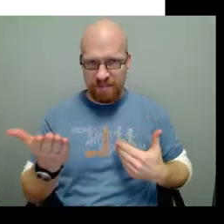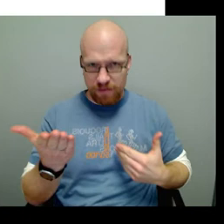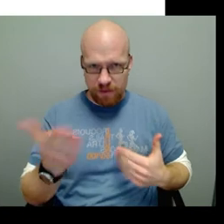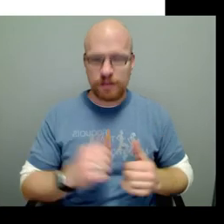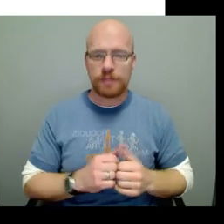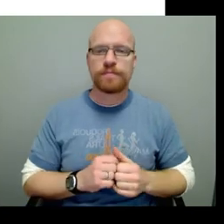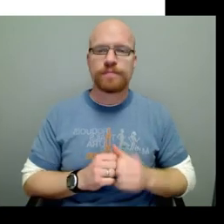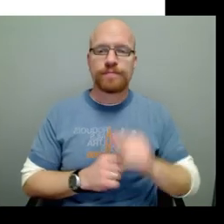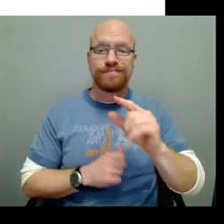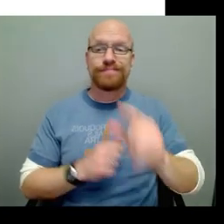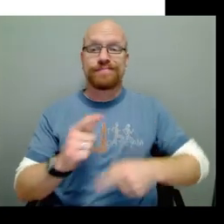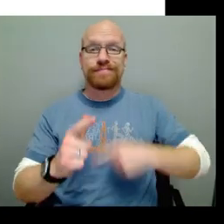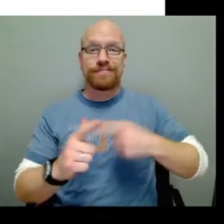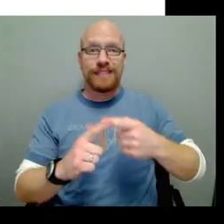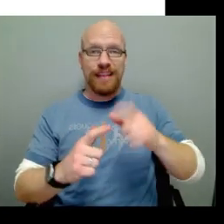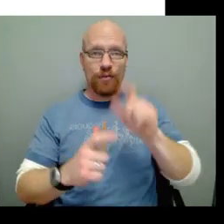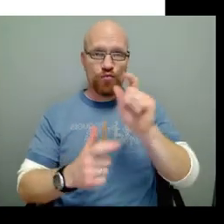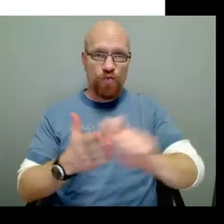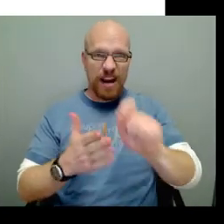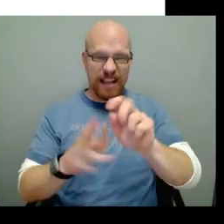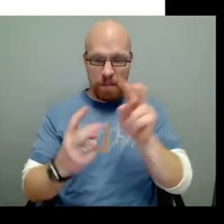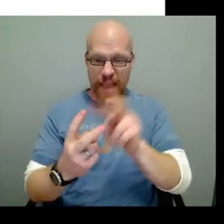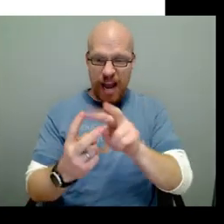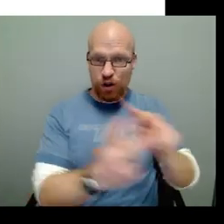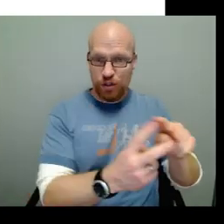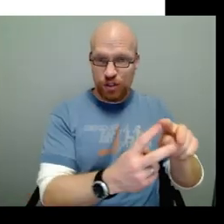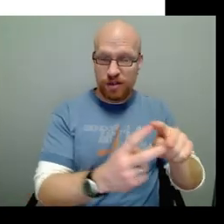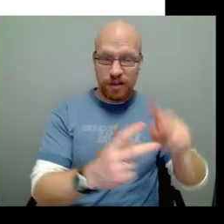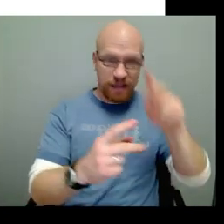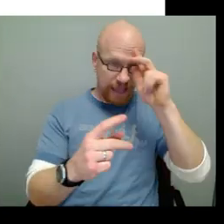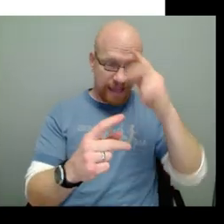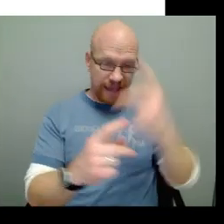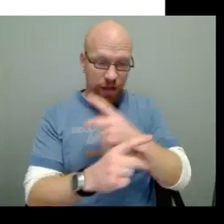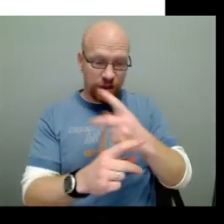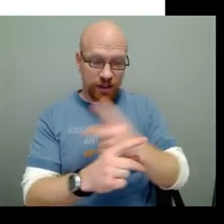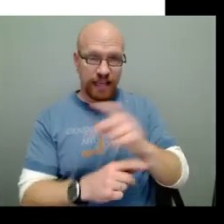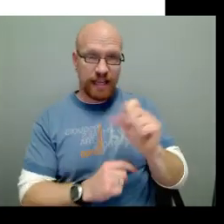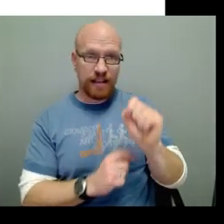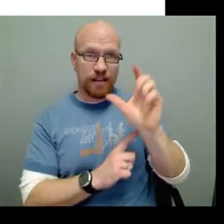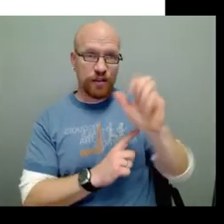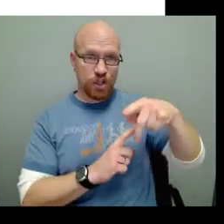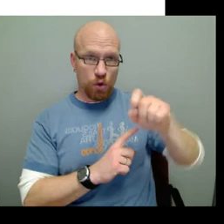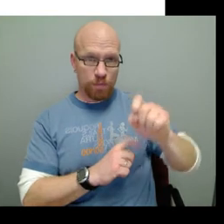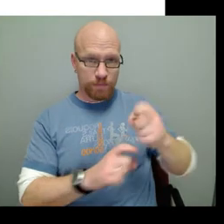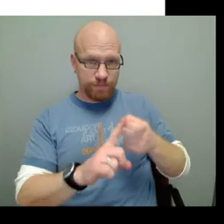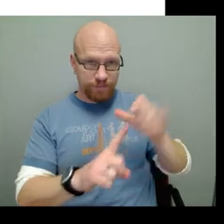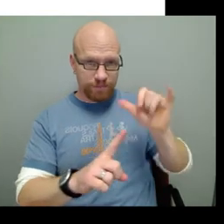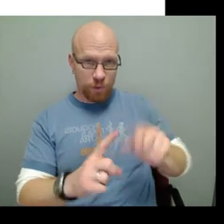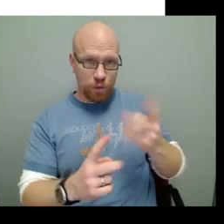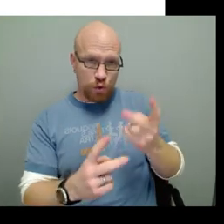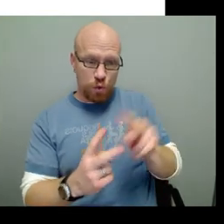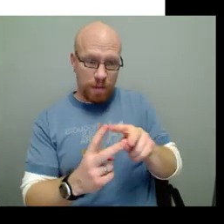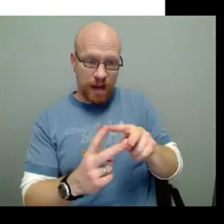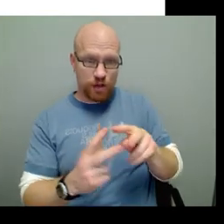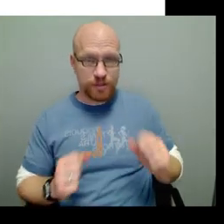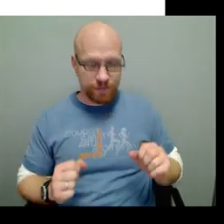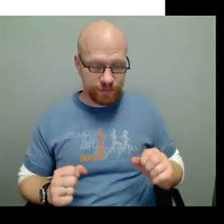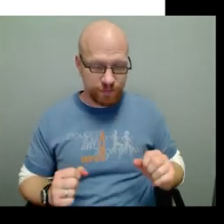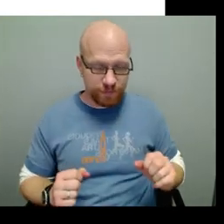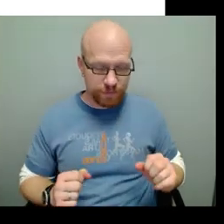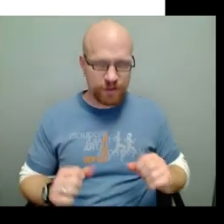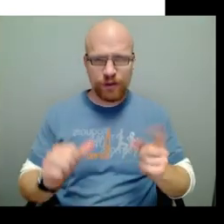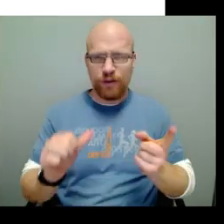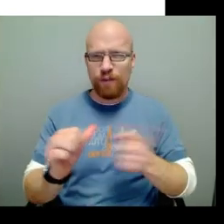we have, and then writing the pairs, calculating the slope from those 2